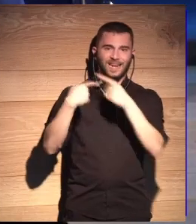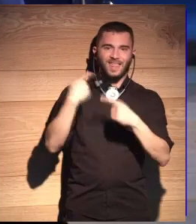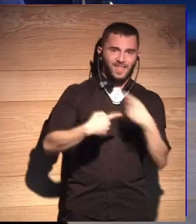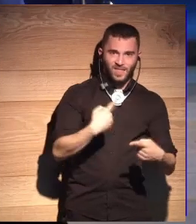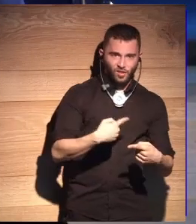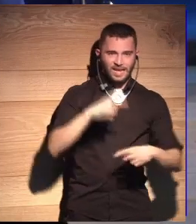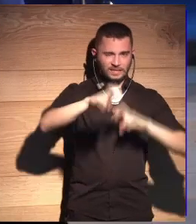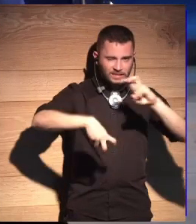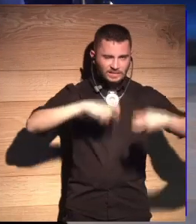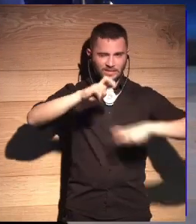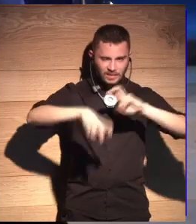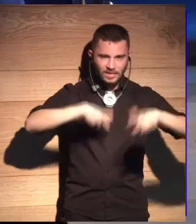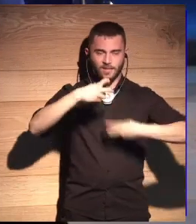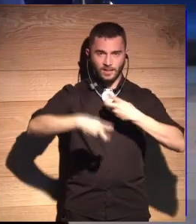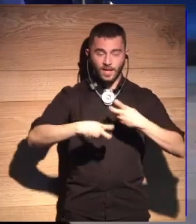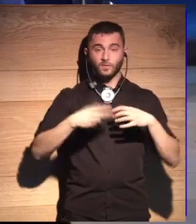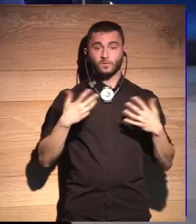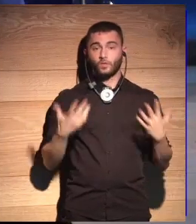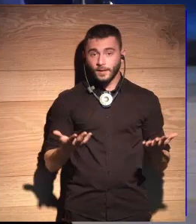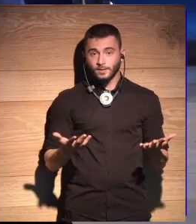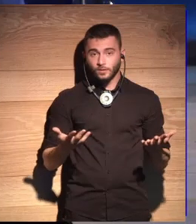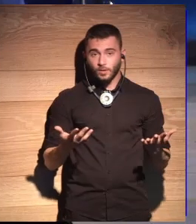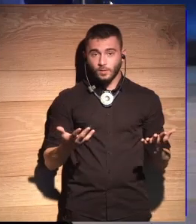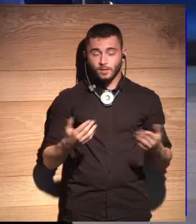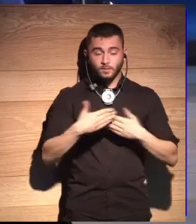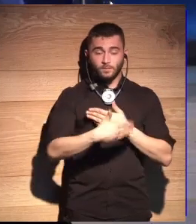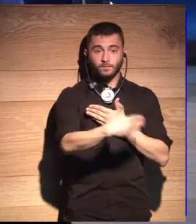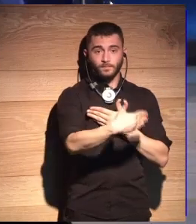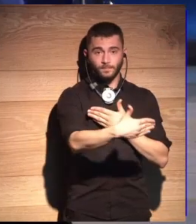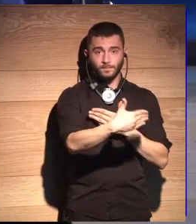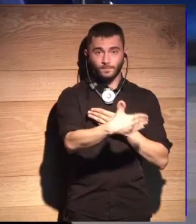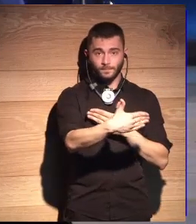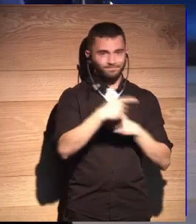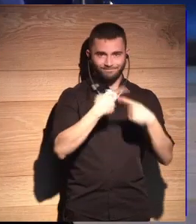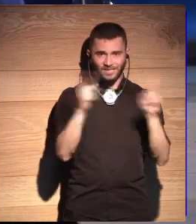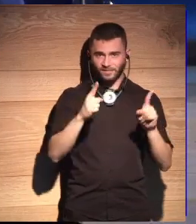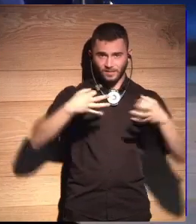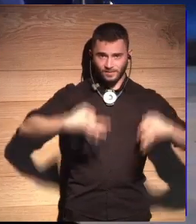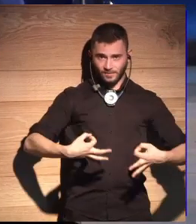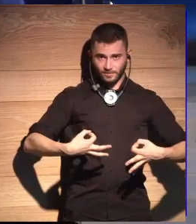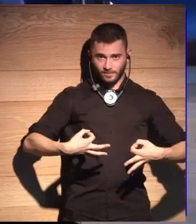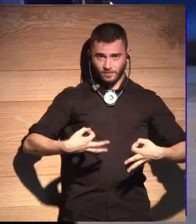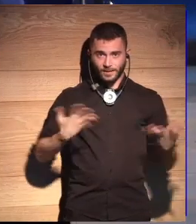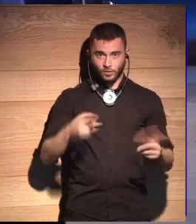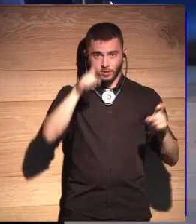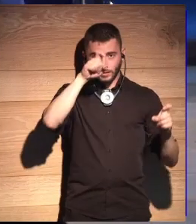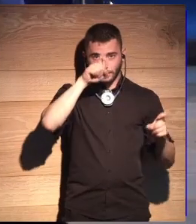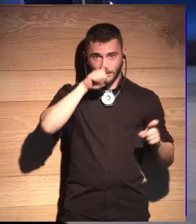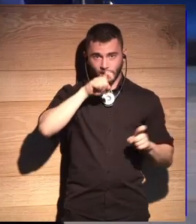traditional agents are recycling themselves, so to speak, and that is going to create a whole